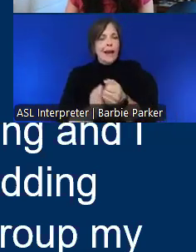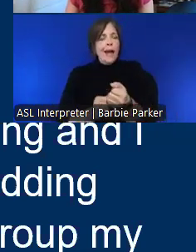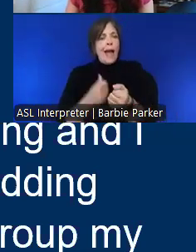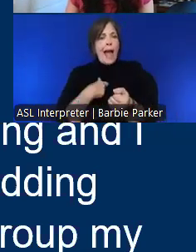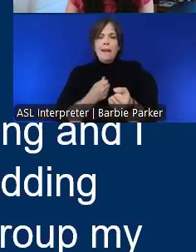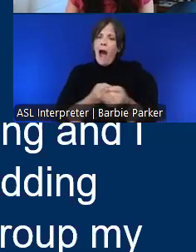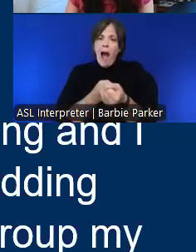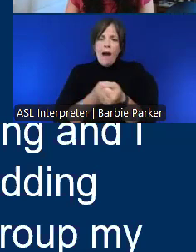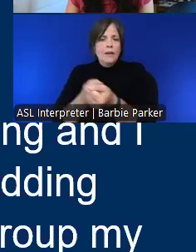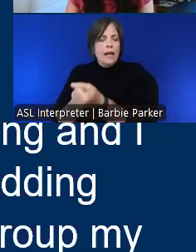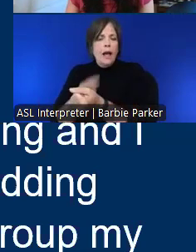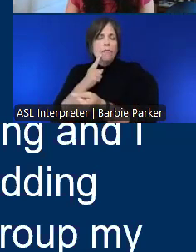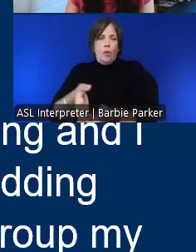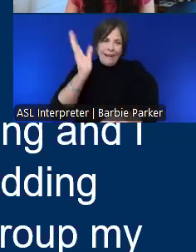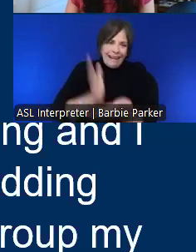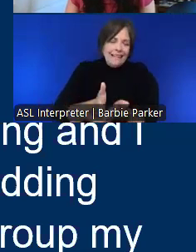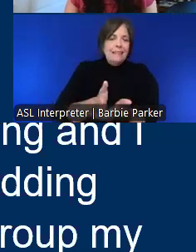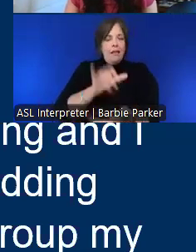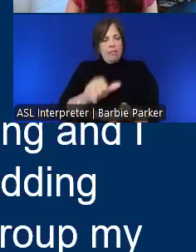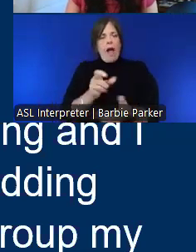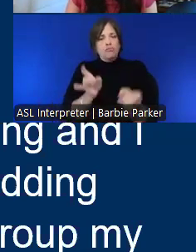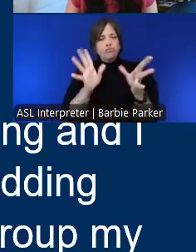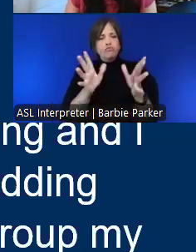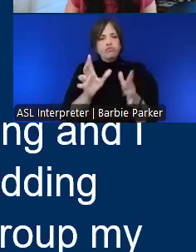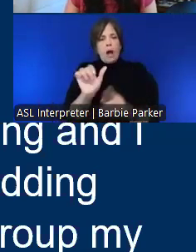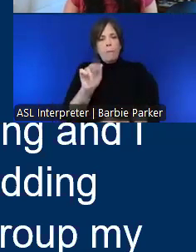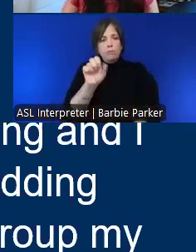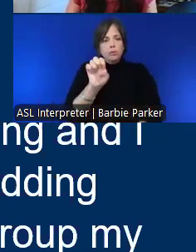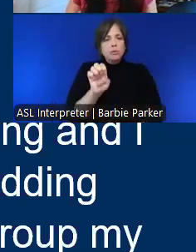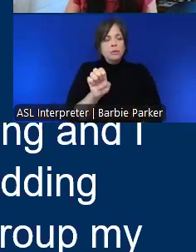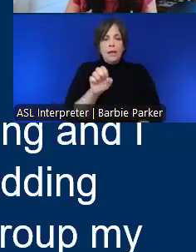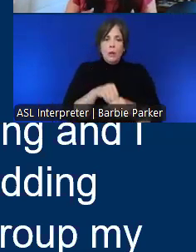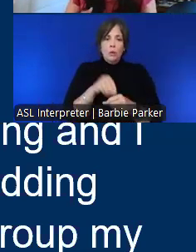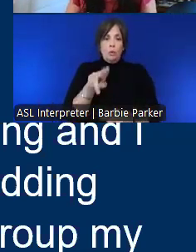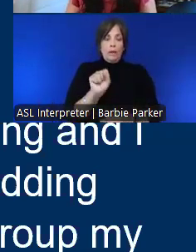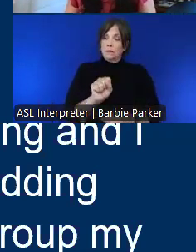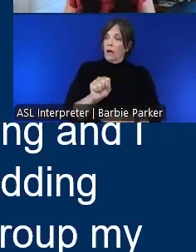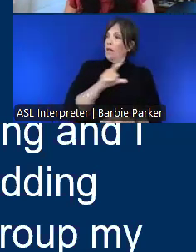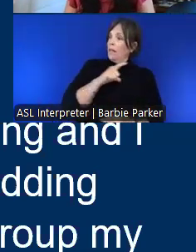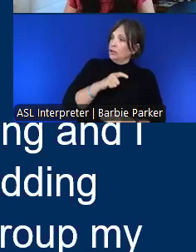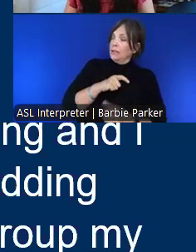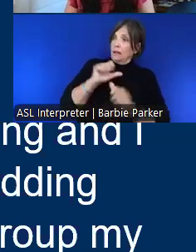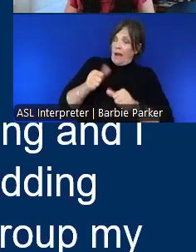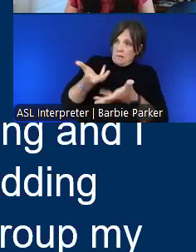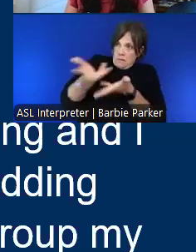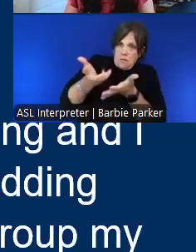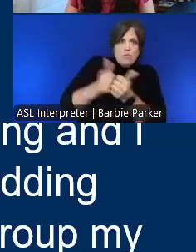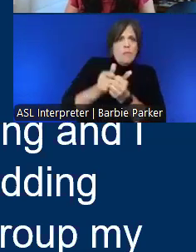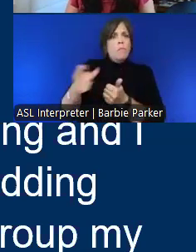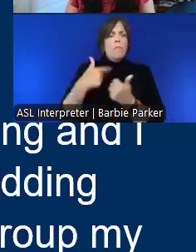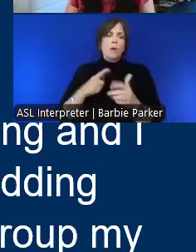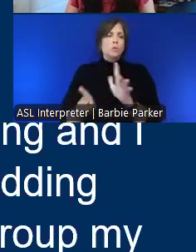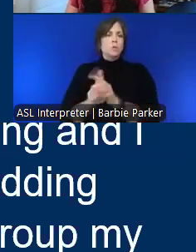abuse across the United States. Where there are legislative efforts, I show up and I share my story